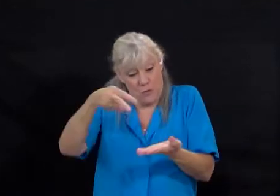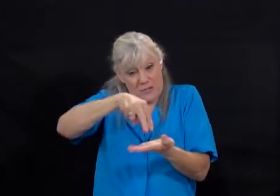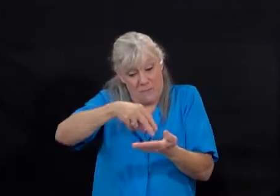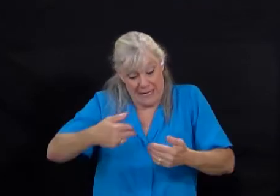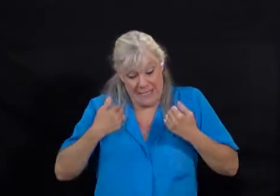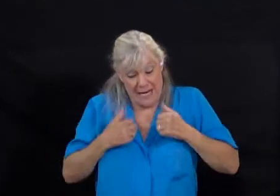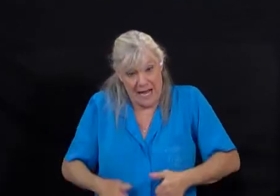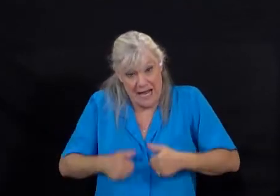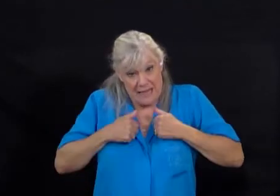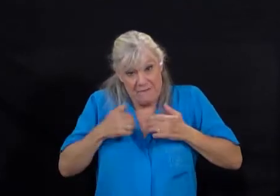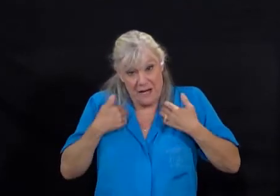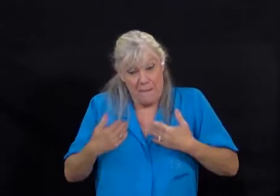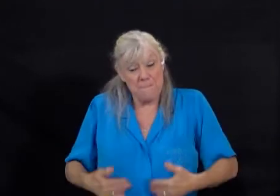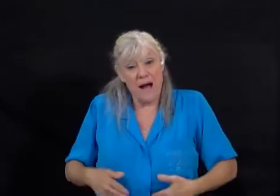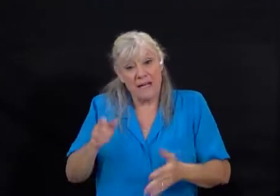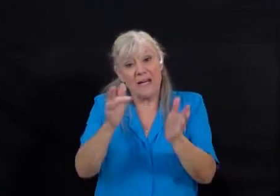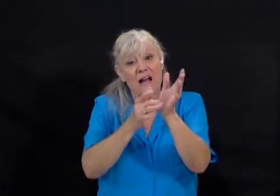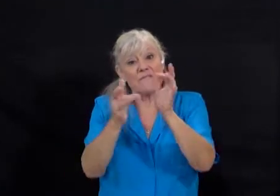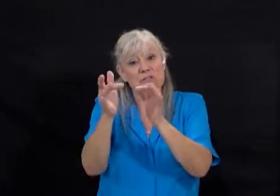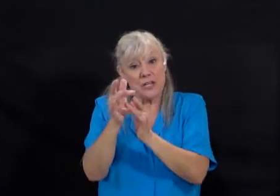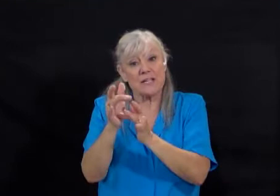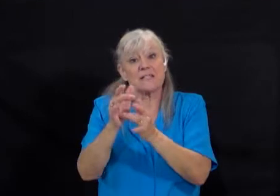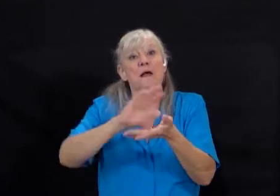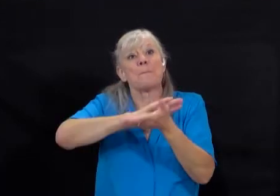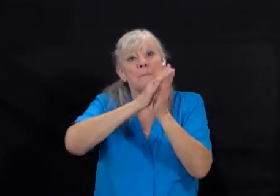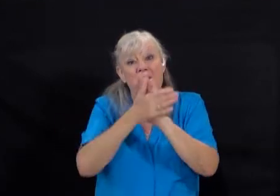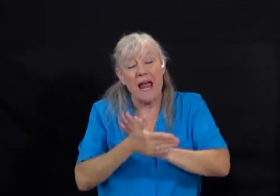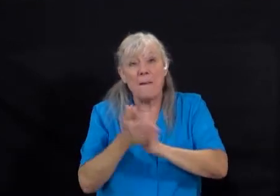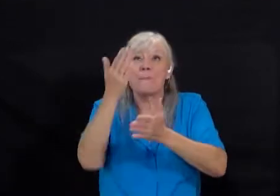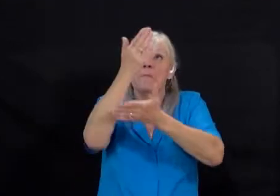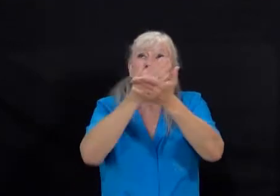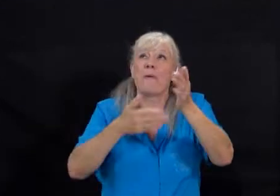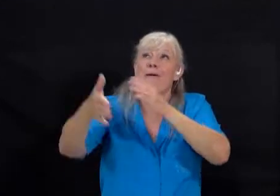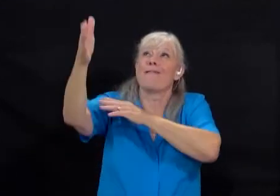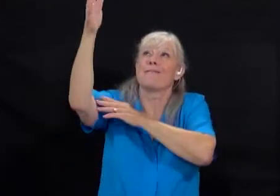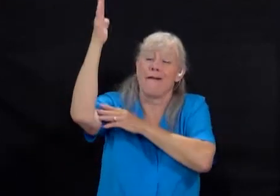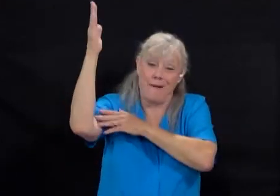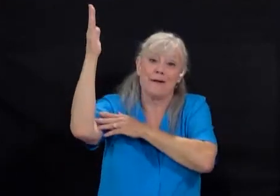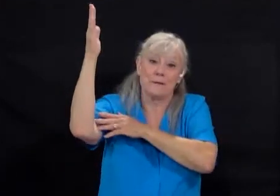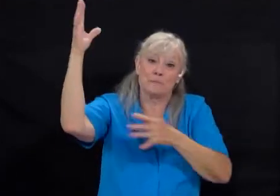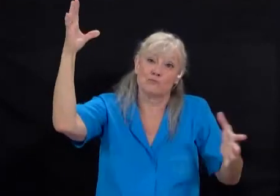became for all eternity a part of God who is.